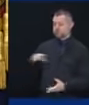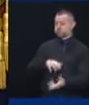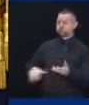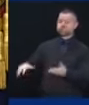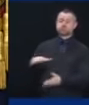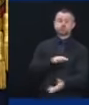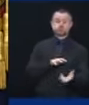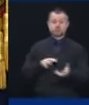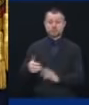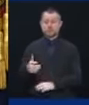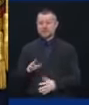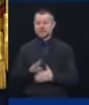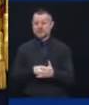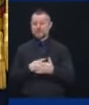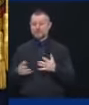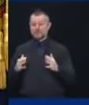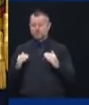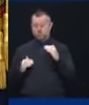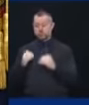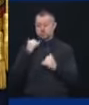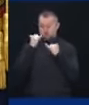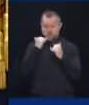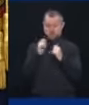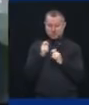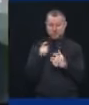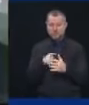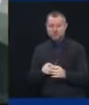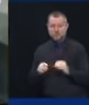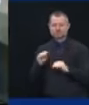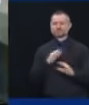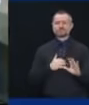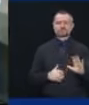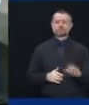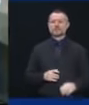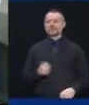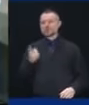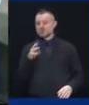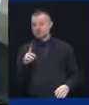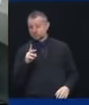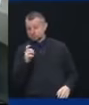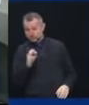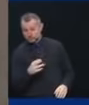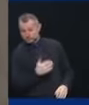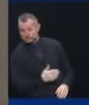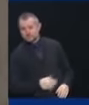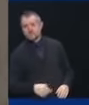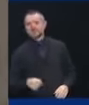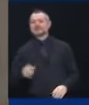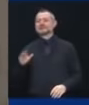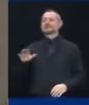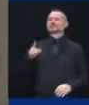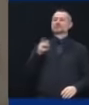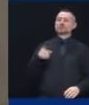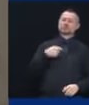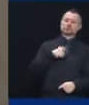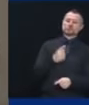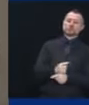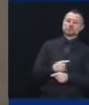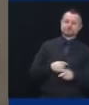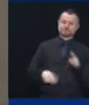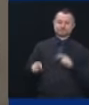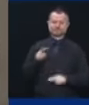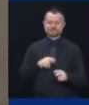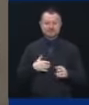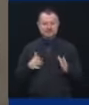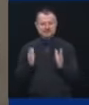for the scheduling operation. Dr. Zucker? Regarding that, we are reviewing this request, and we want the team to win,